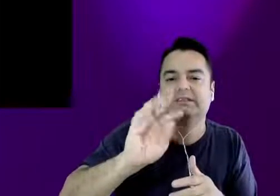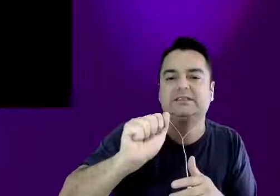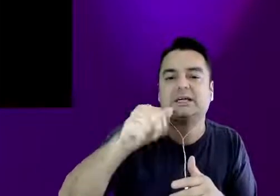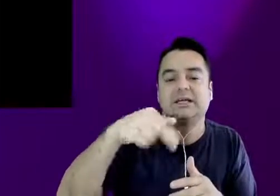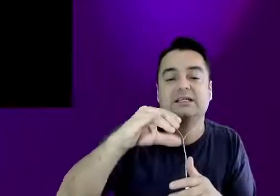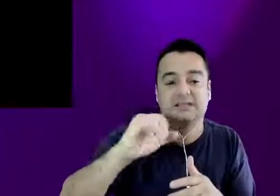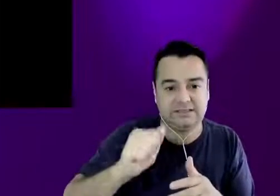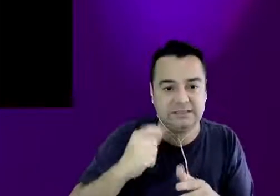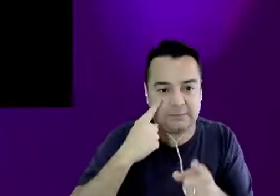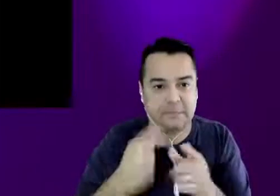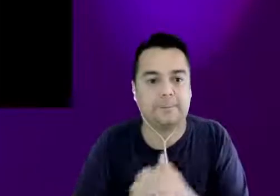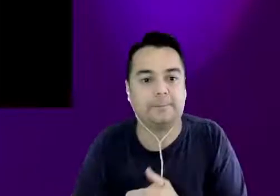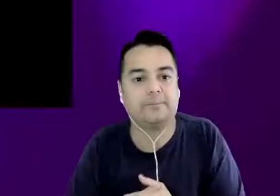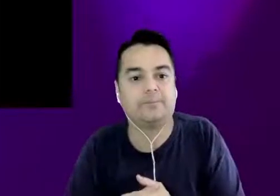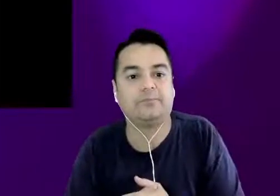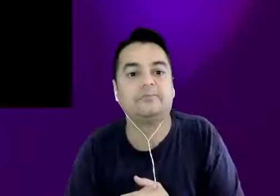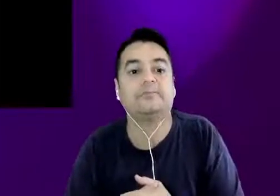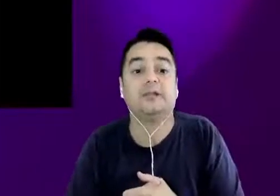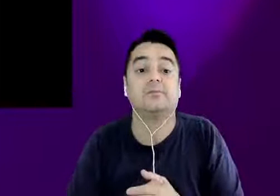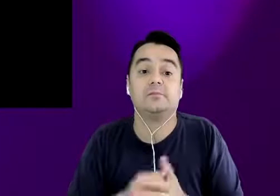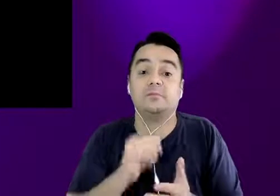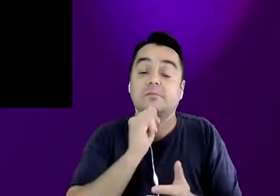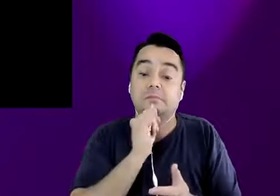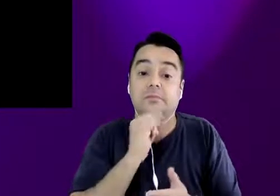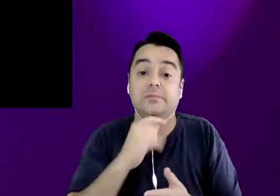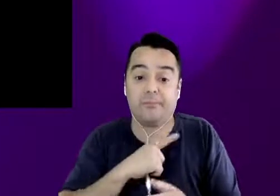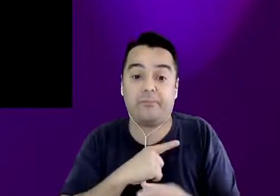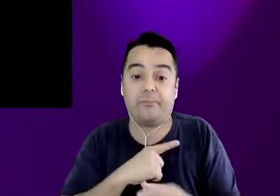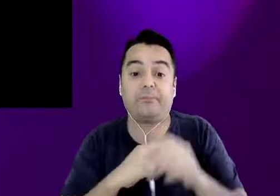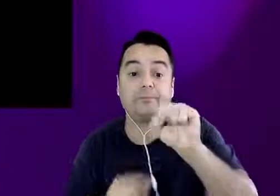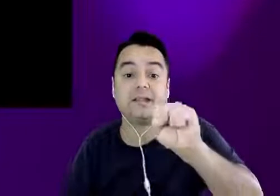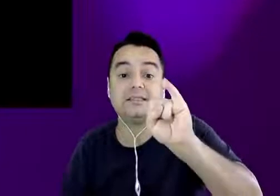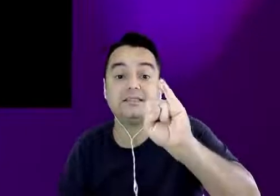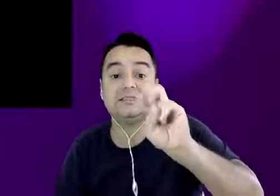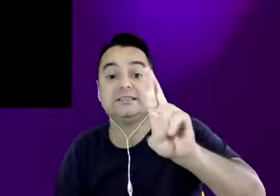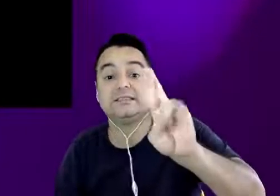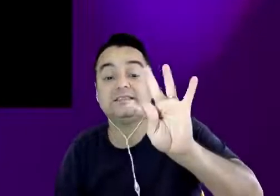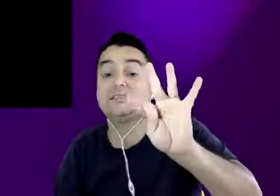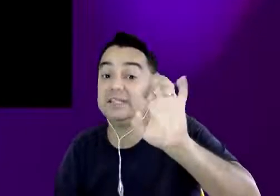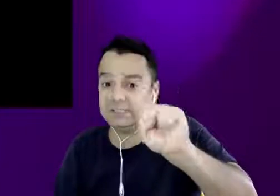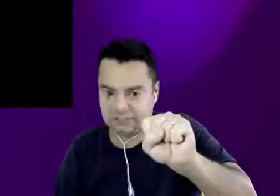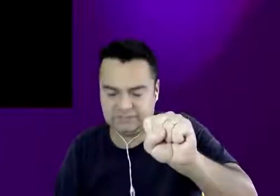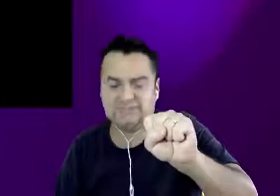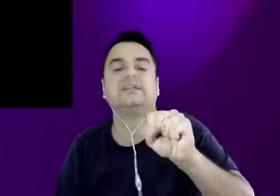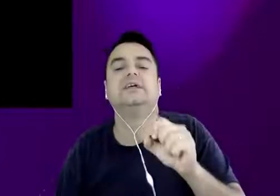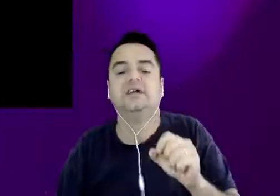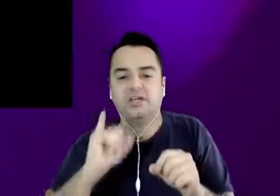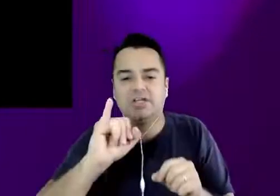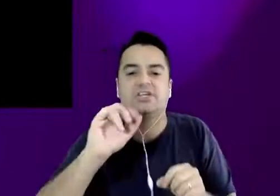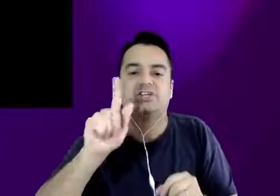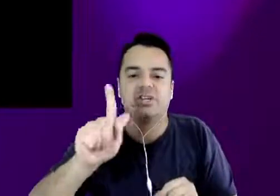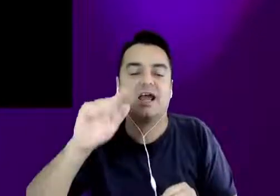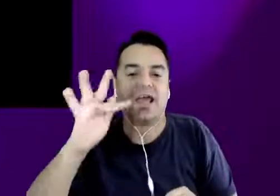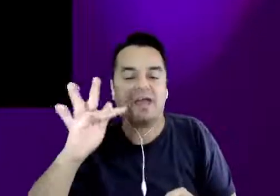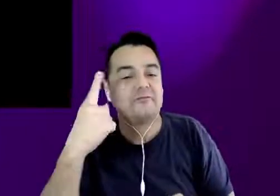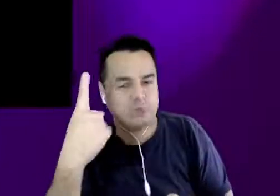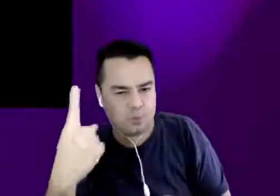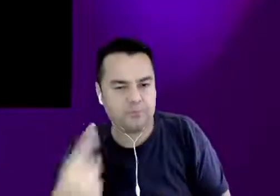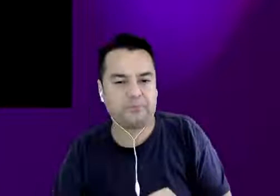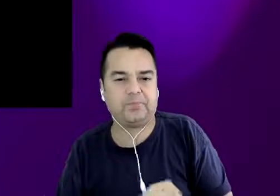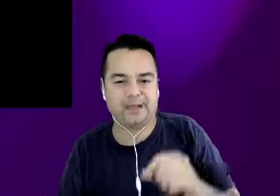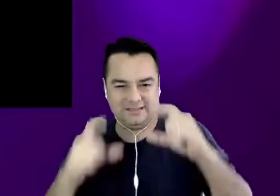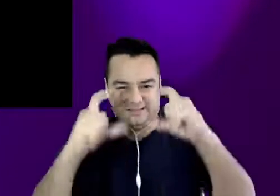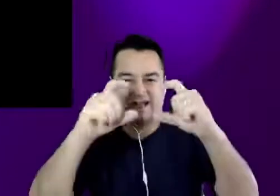a moment. IGF-1 insulin, the target of the rapamycin, which is really